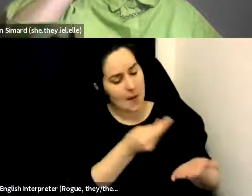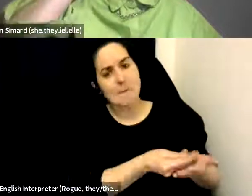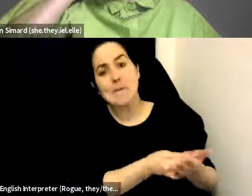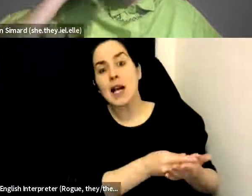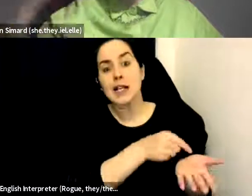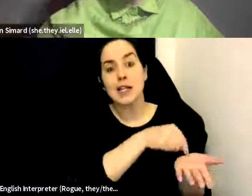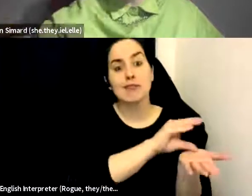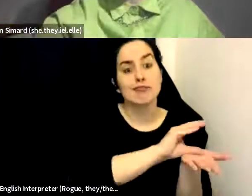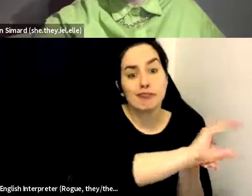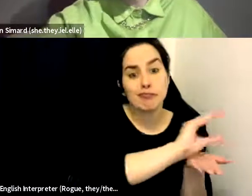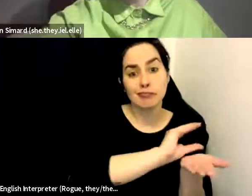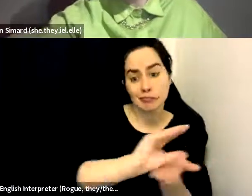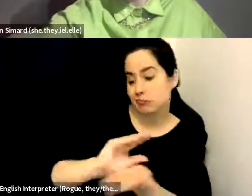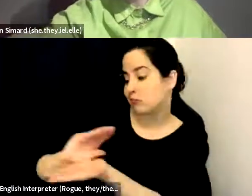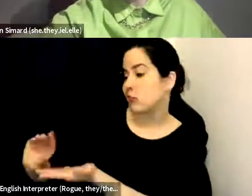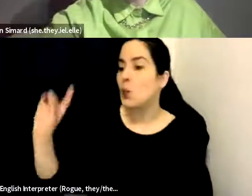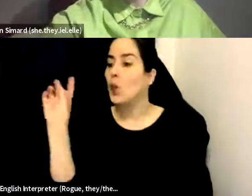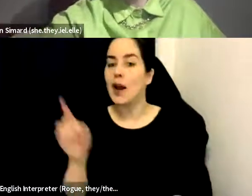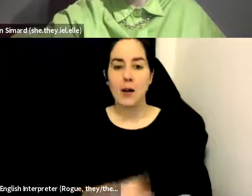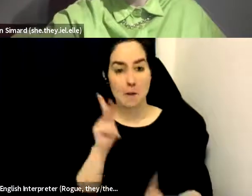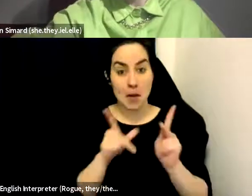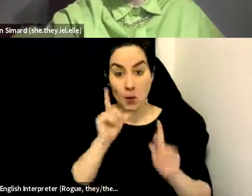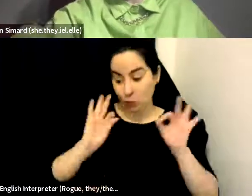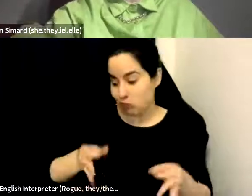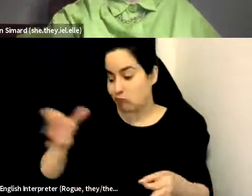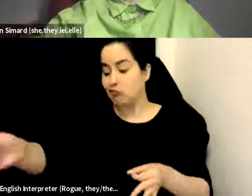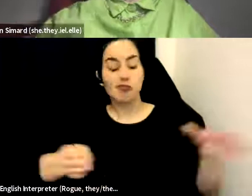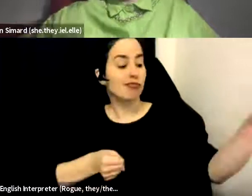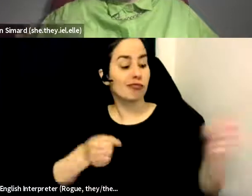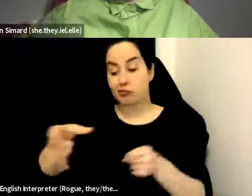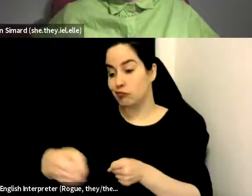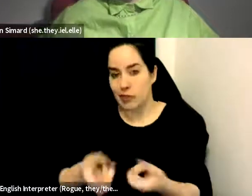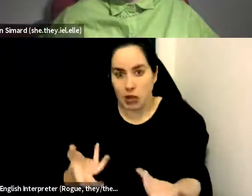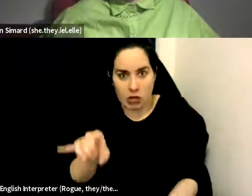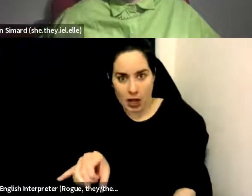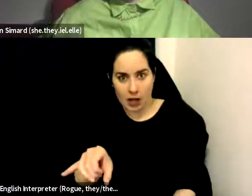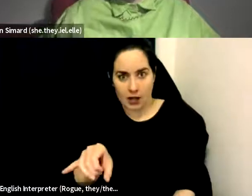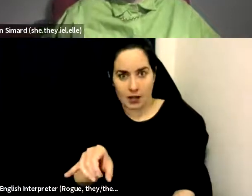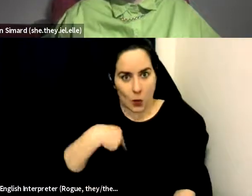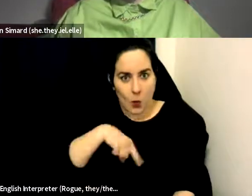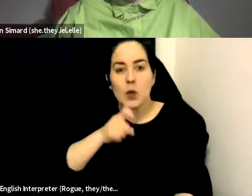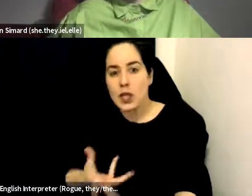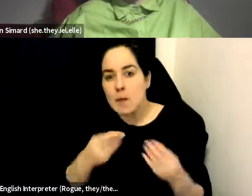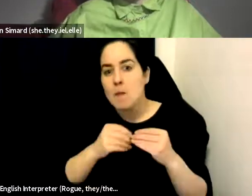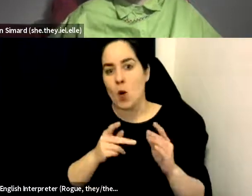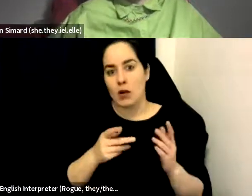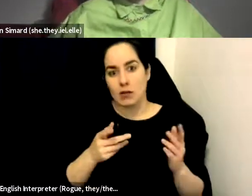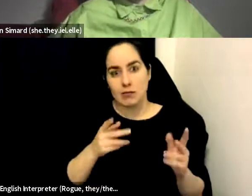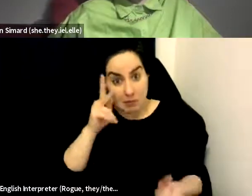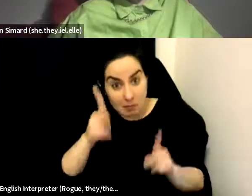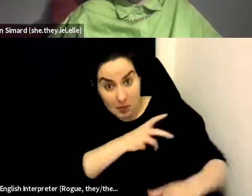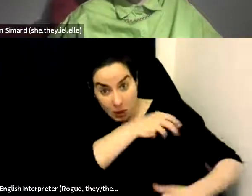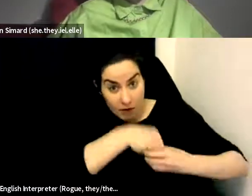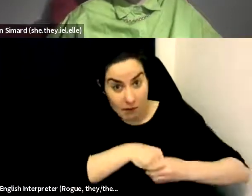and the hiring decisions. Like, those are the people that we need. We need more, you know,